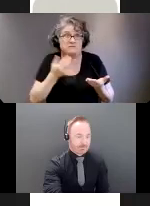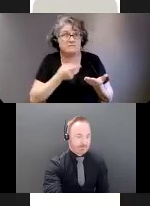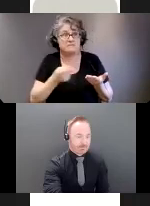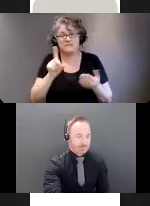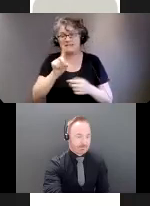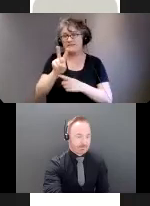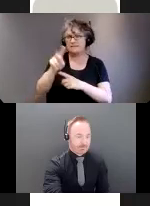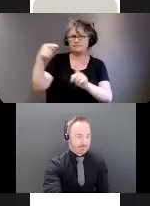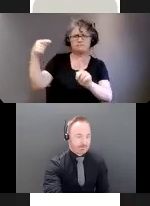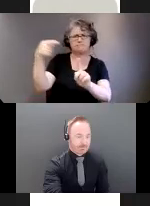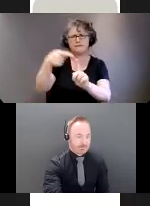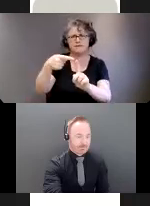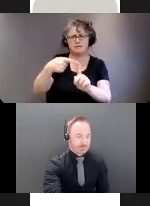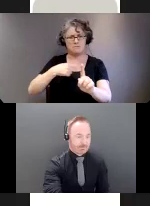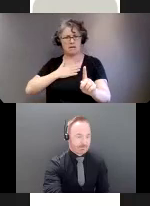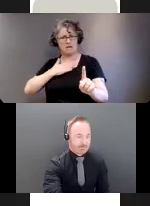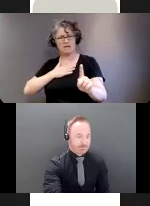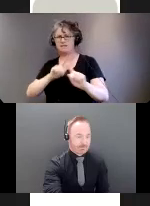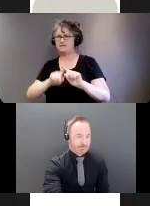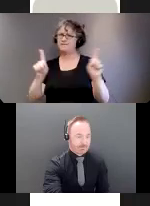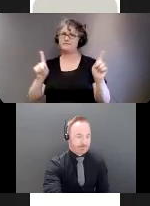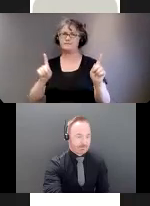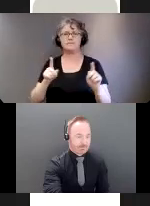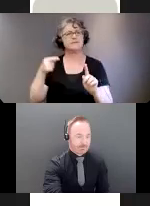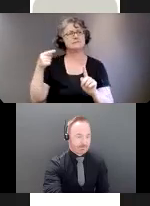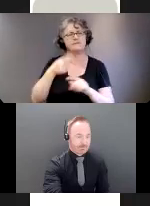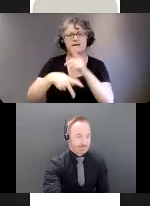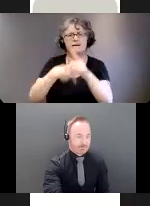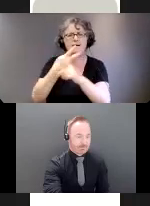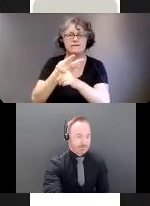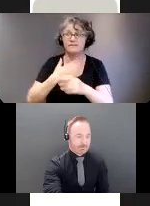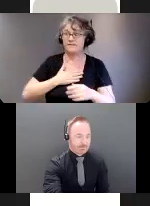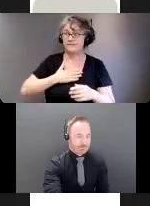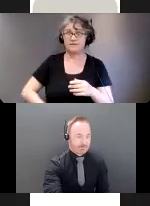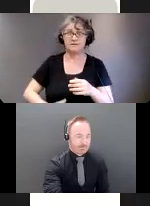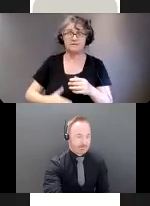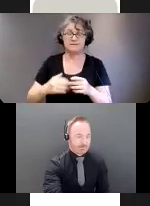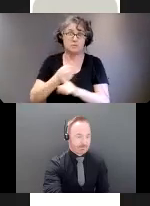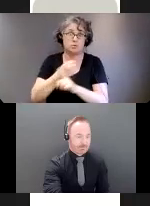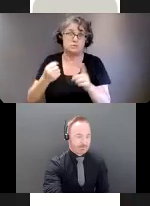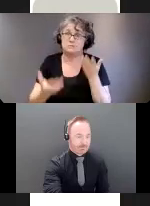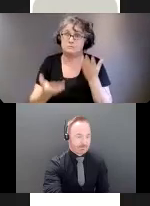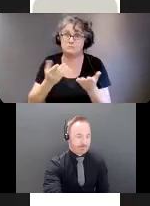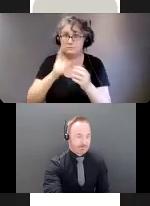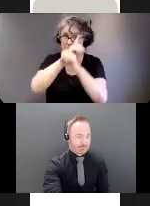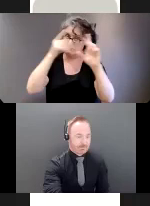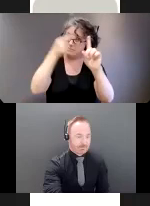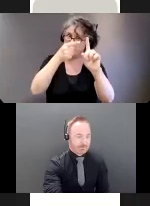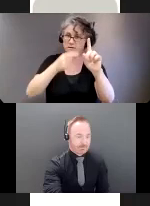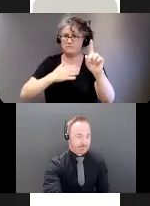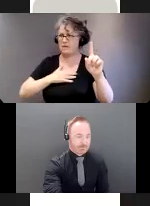very specific. It might mean a certain type of physical abuse, for example. And it might not include,